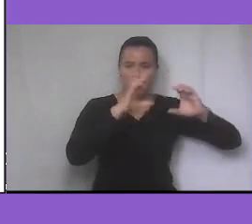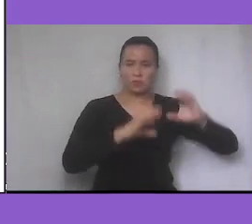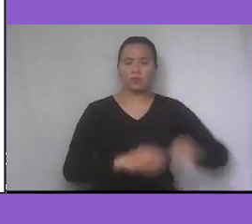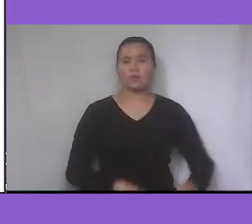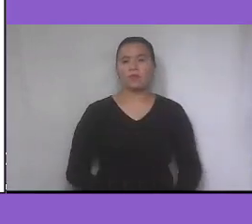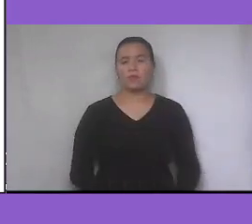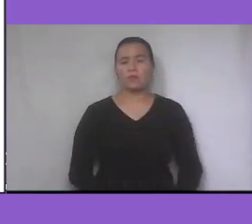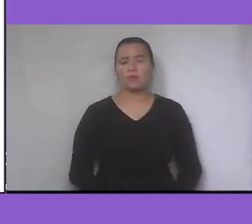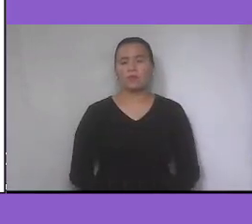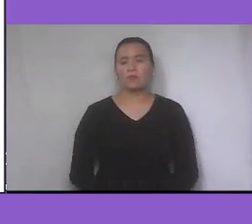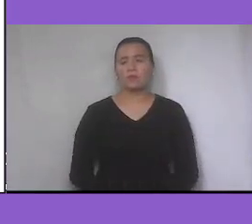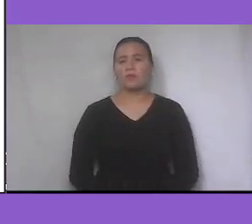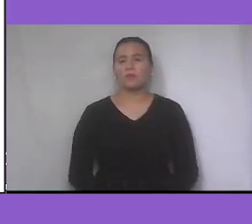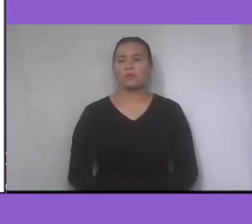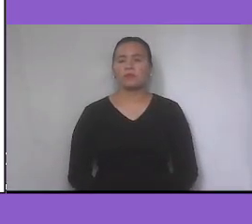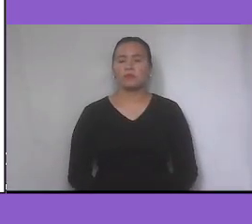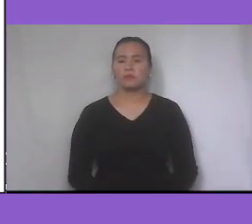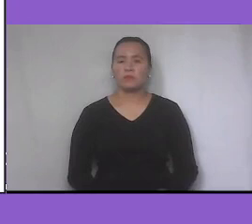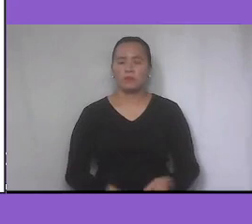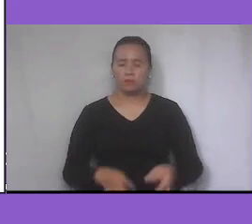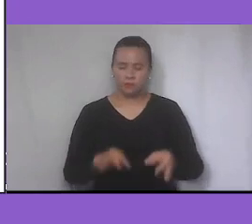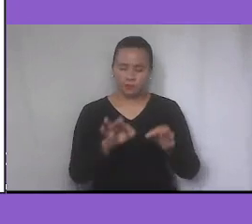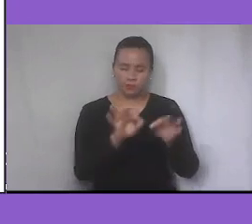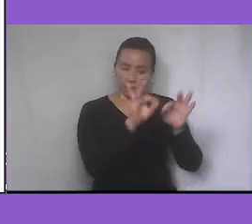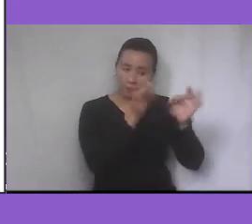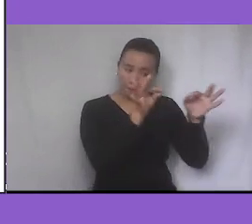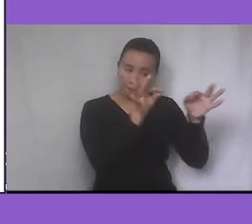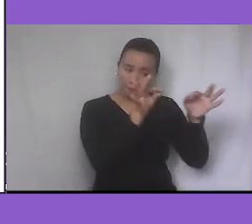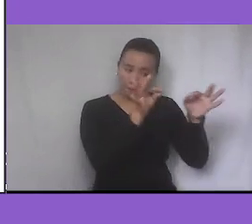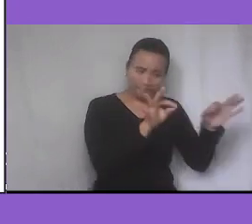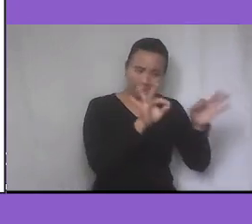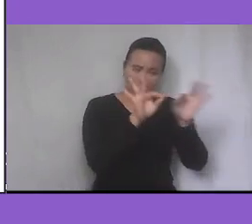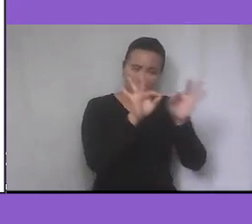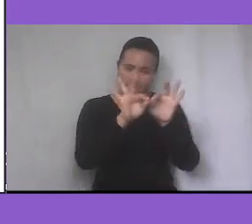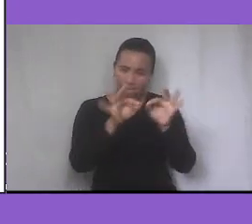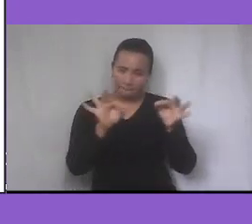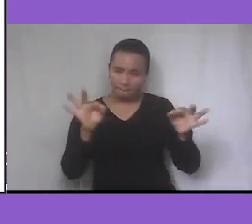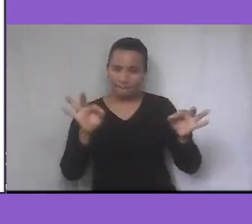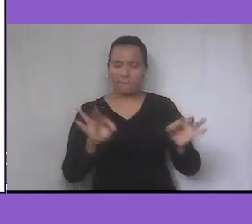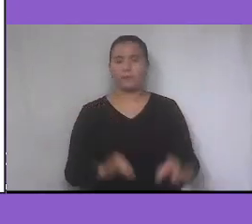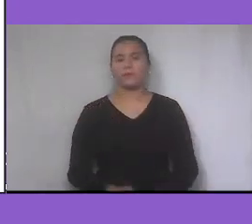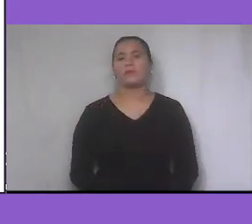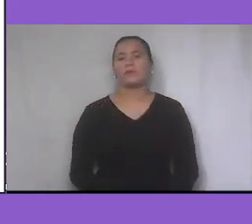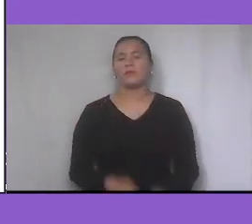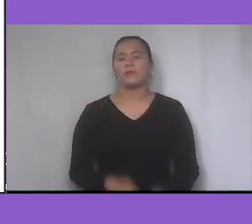are written with fixed text structure. And this will help us